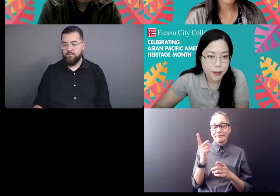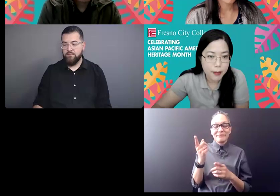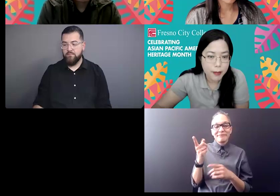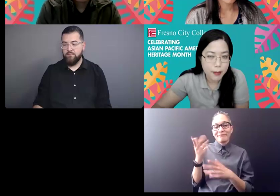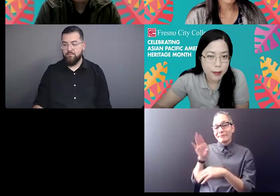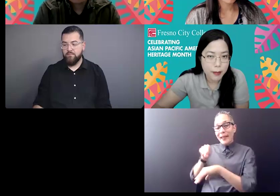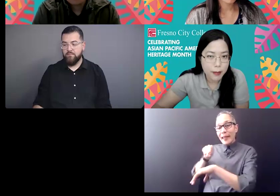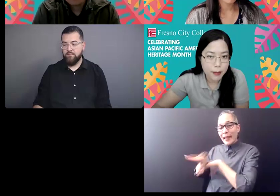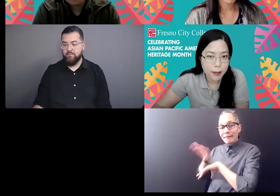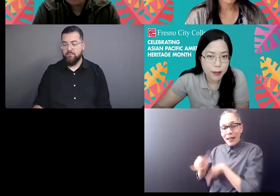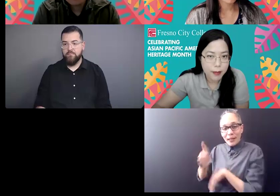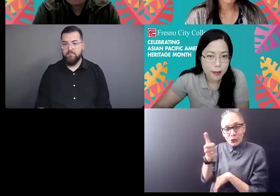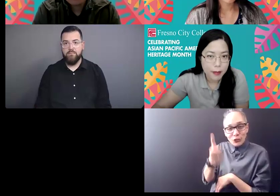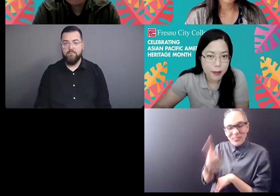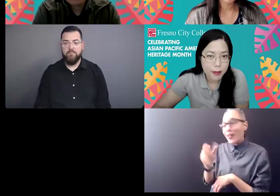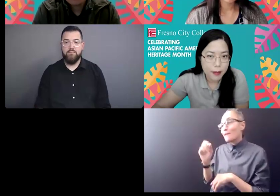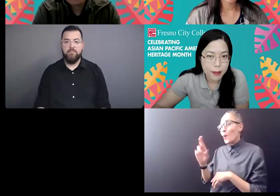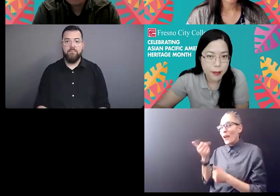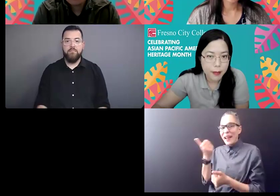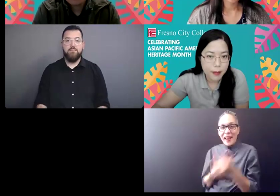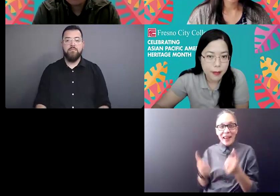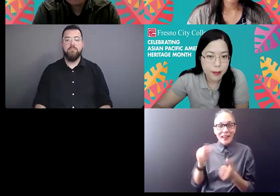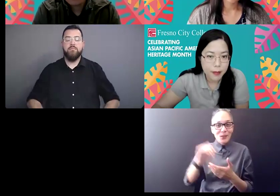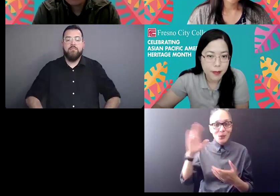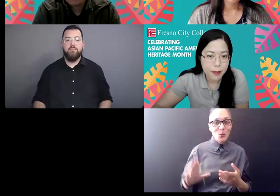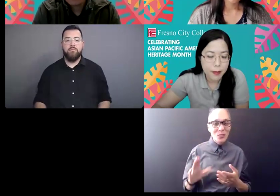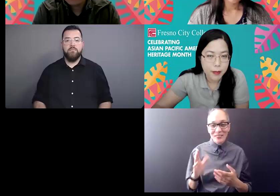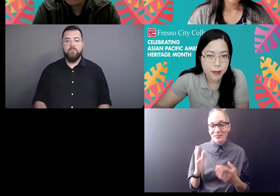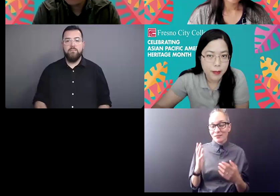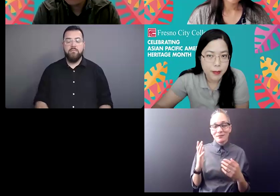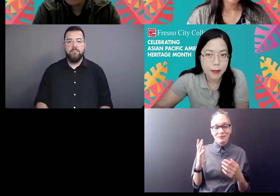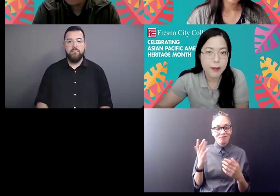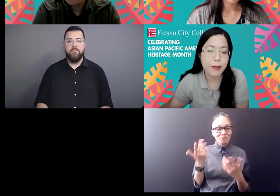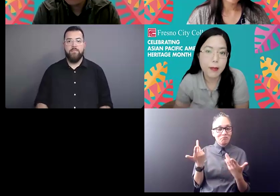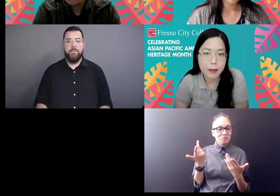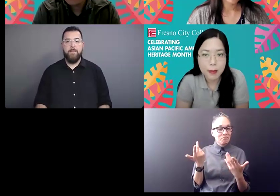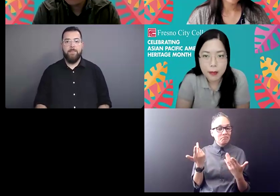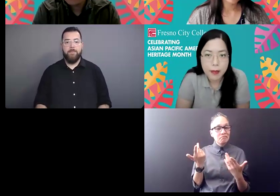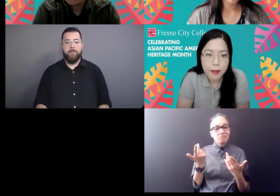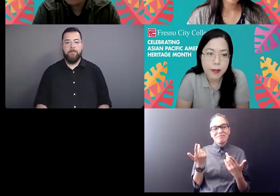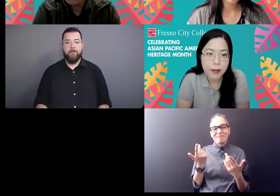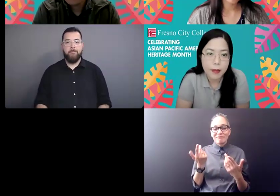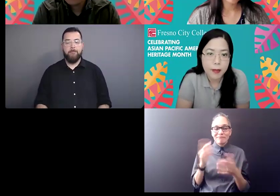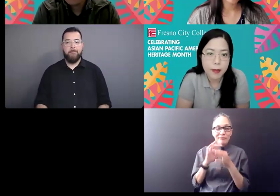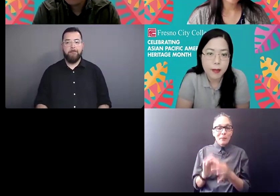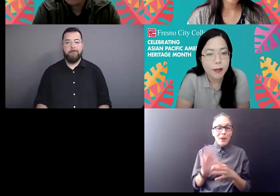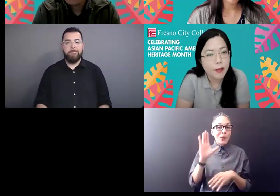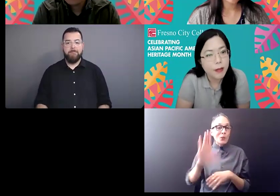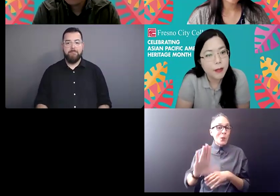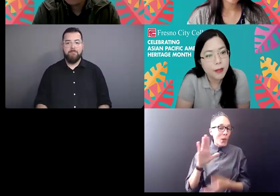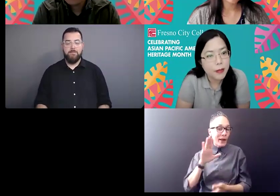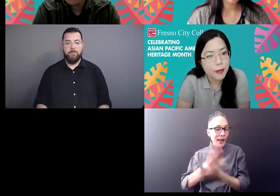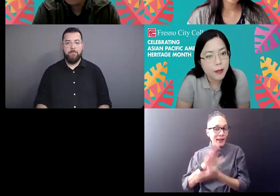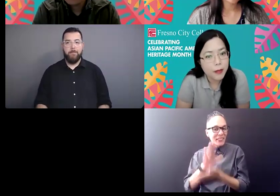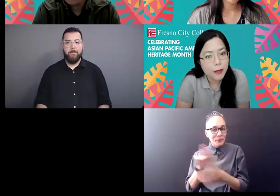yourself or or to any of our students about you know, about your academic journey